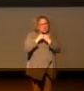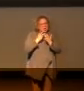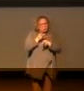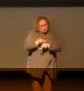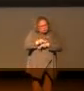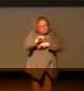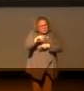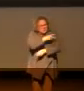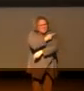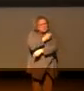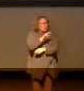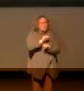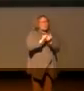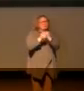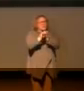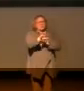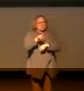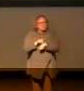patient or change your assignment.